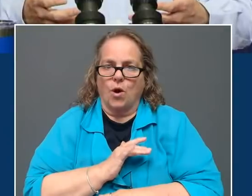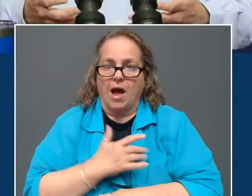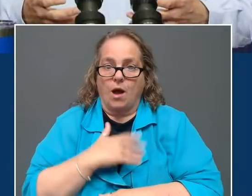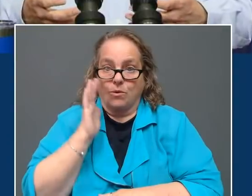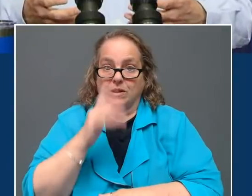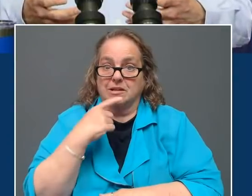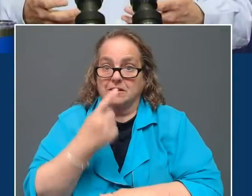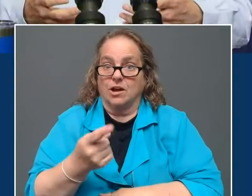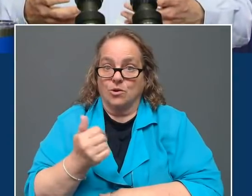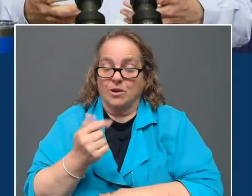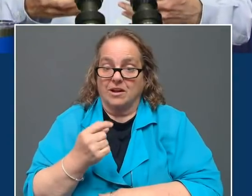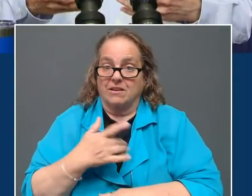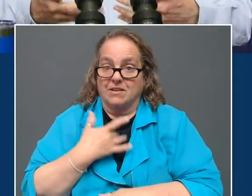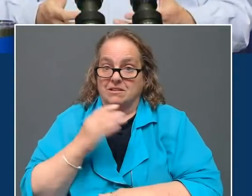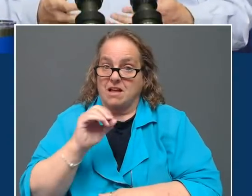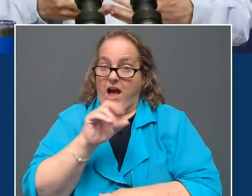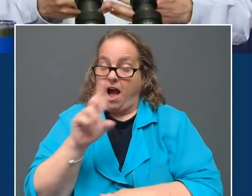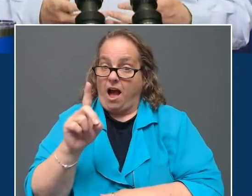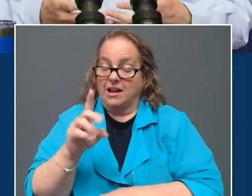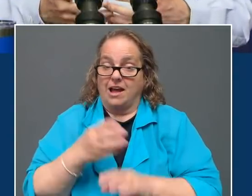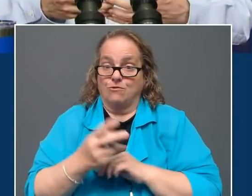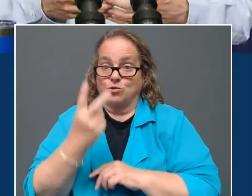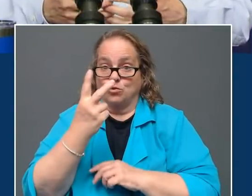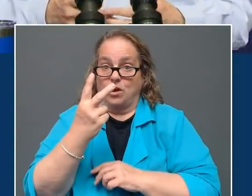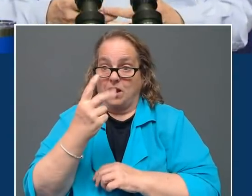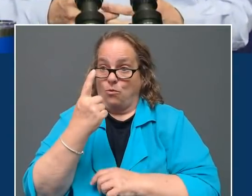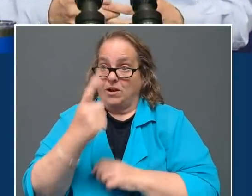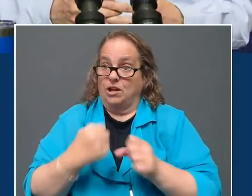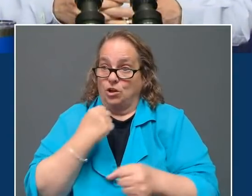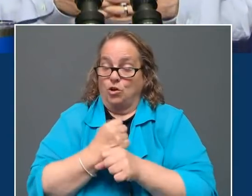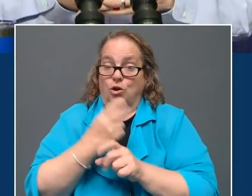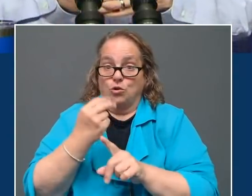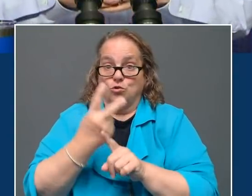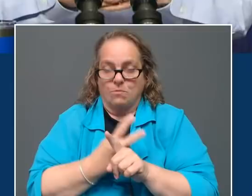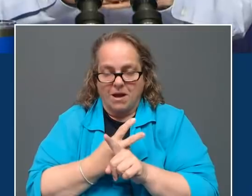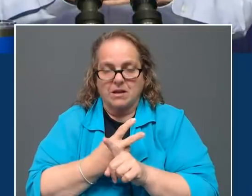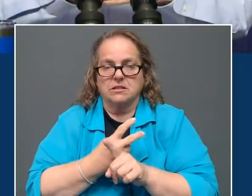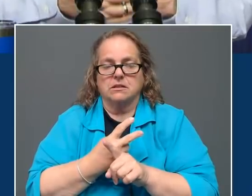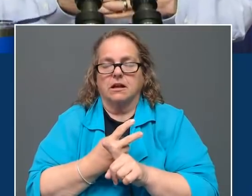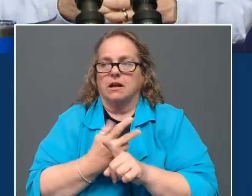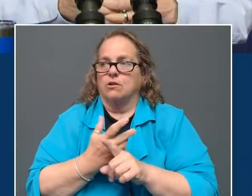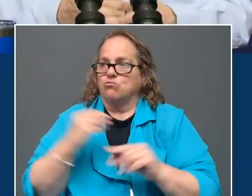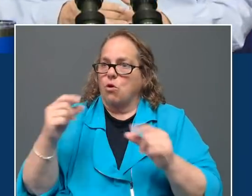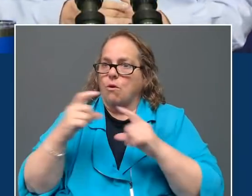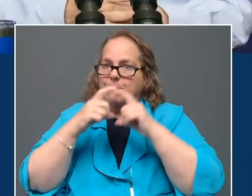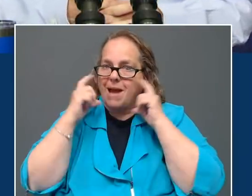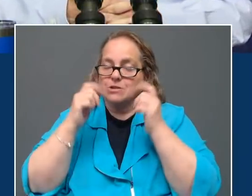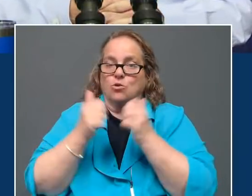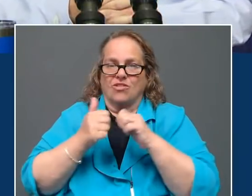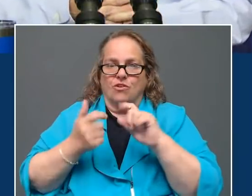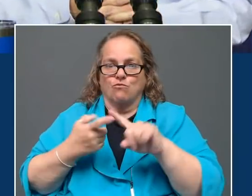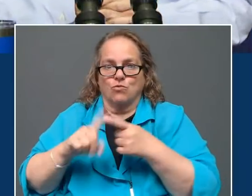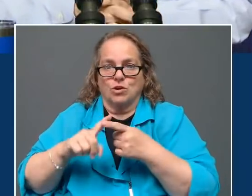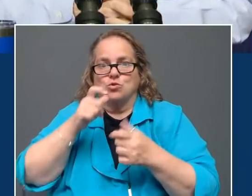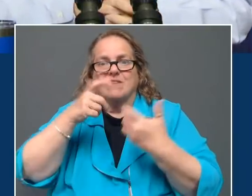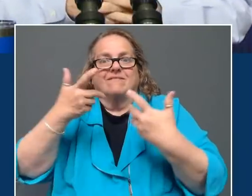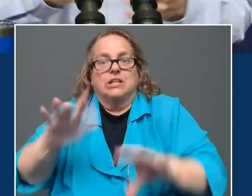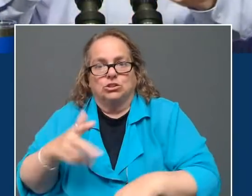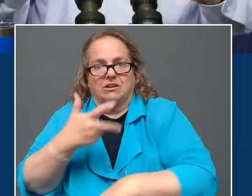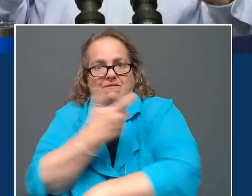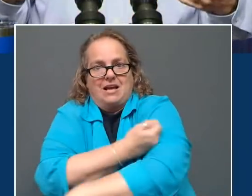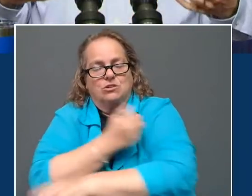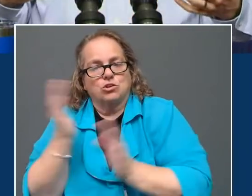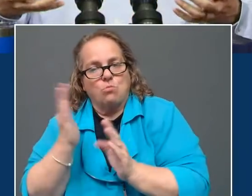little odd after a year and 2 months, it is absolutely incredible and should make everybody want to go out and get